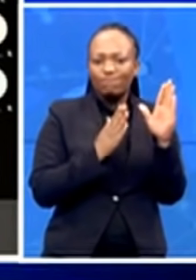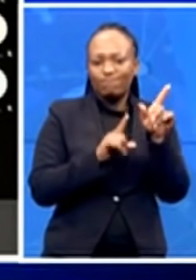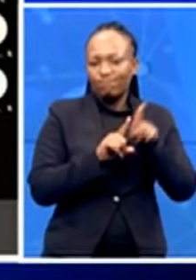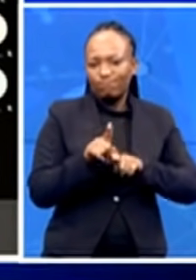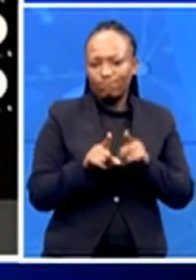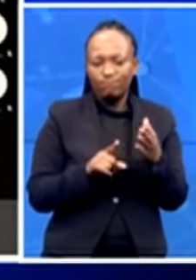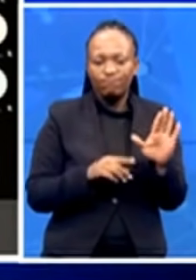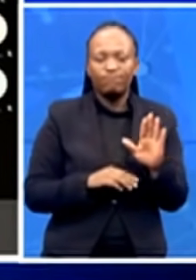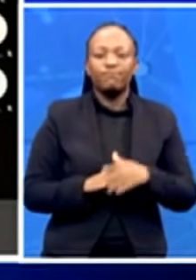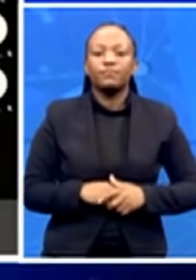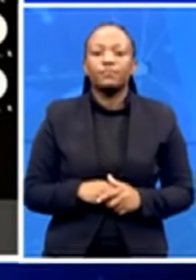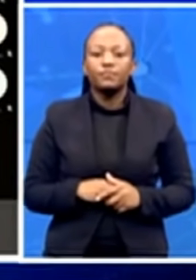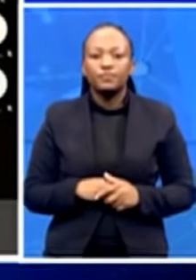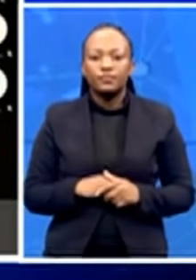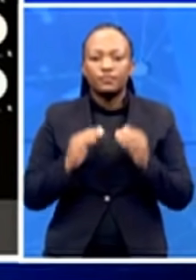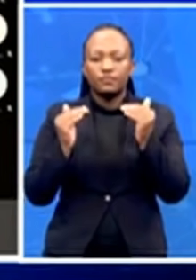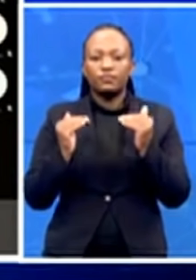Mr. Magashule's suspension.